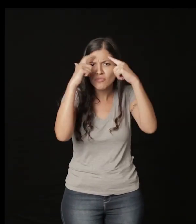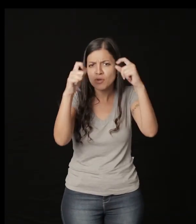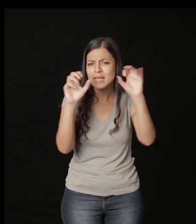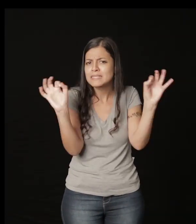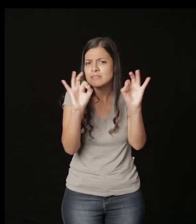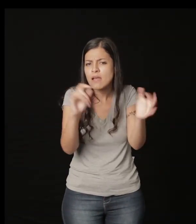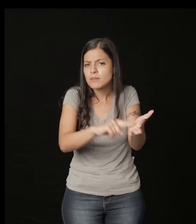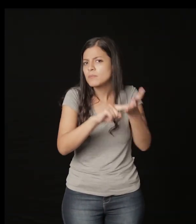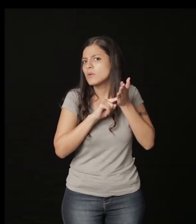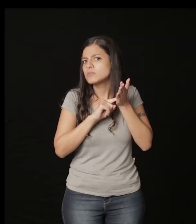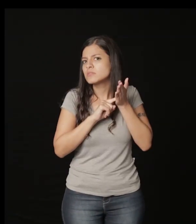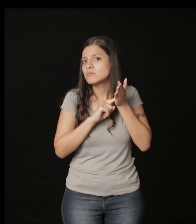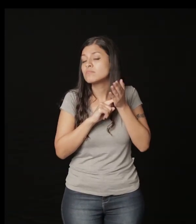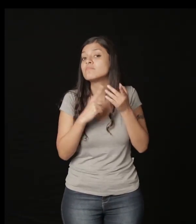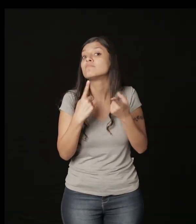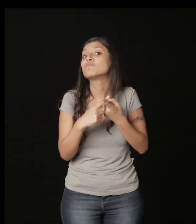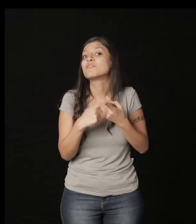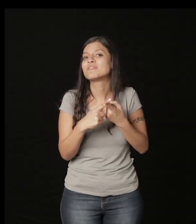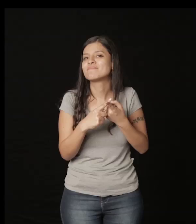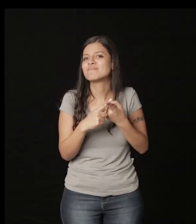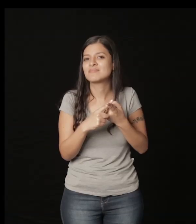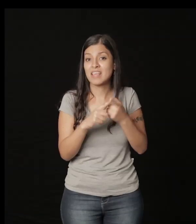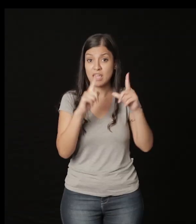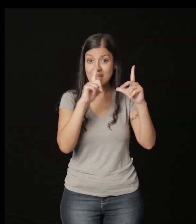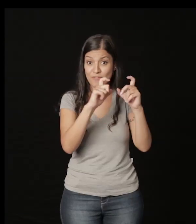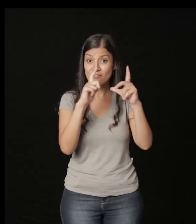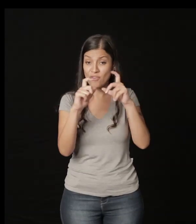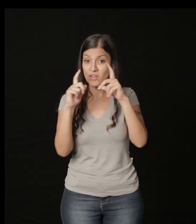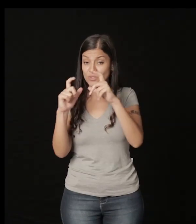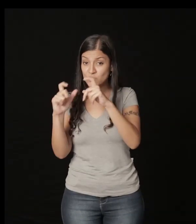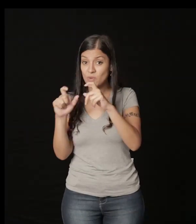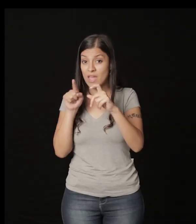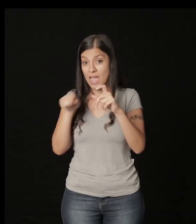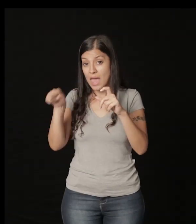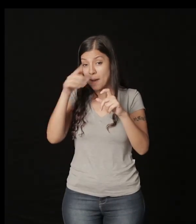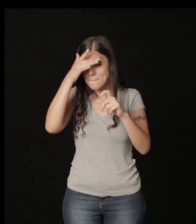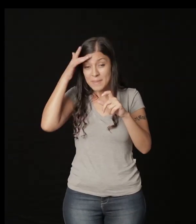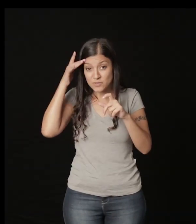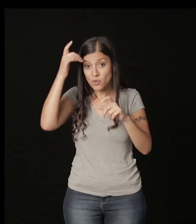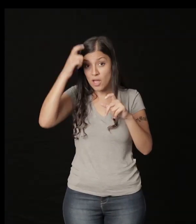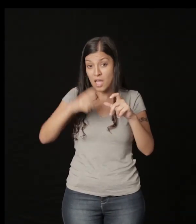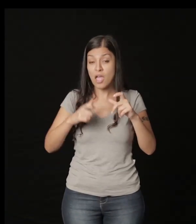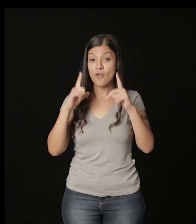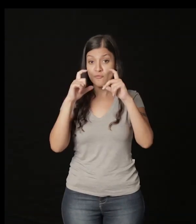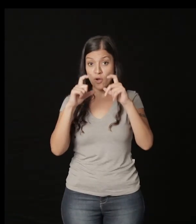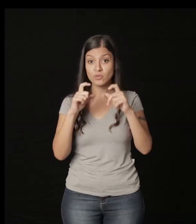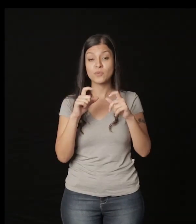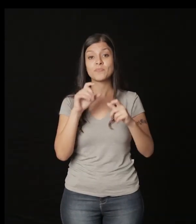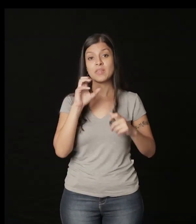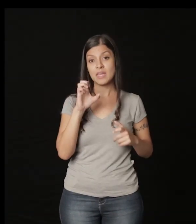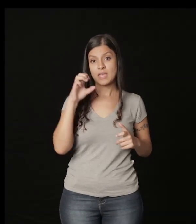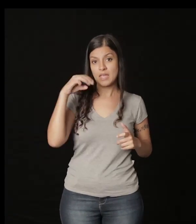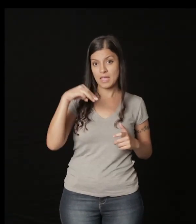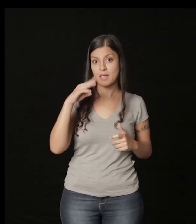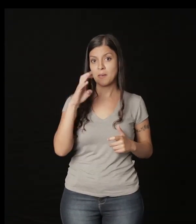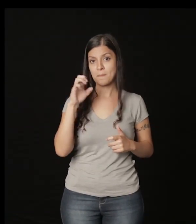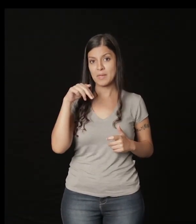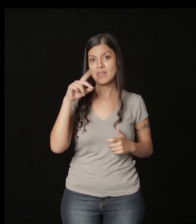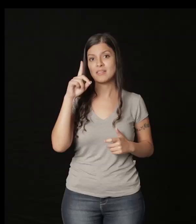of conflict or violence, was that all of them had been made by photographers that had been